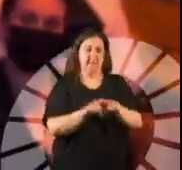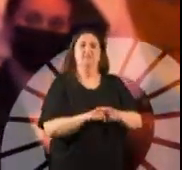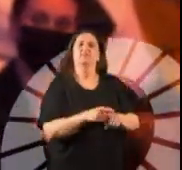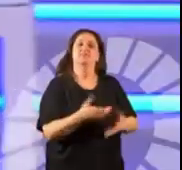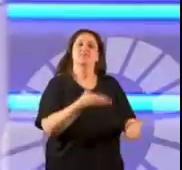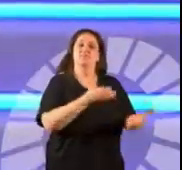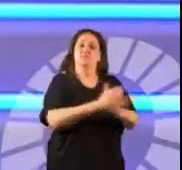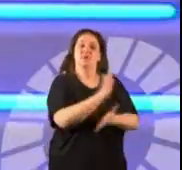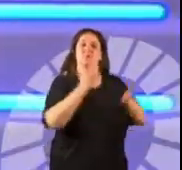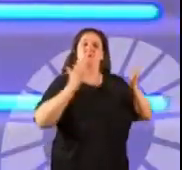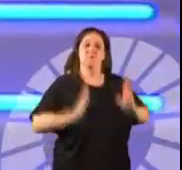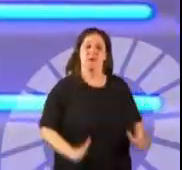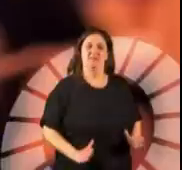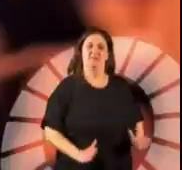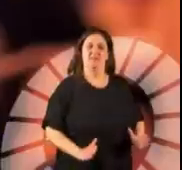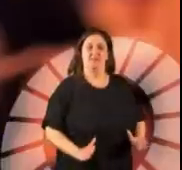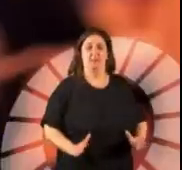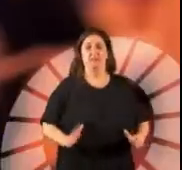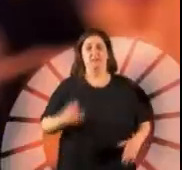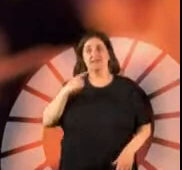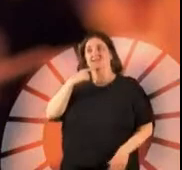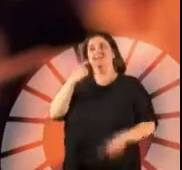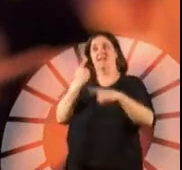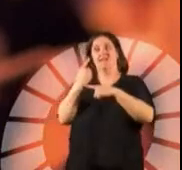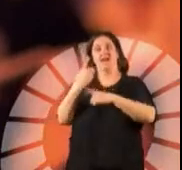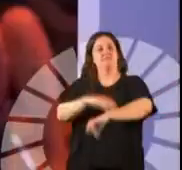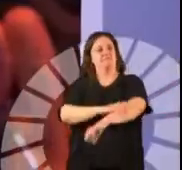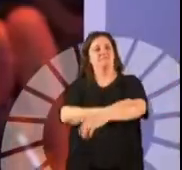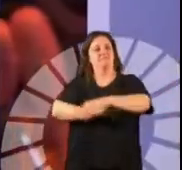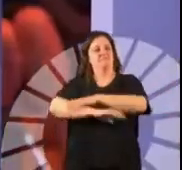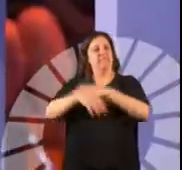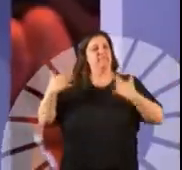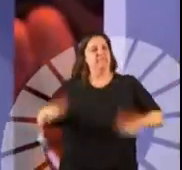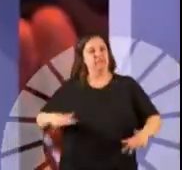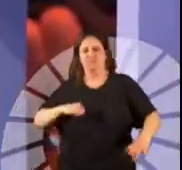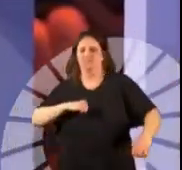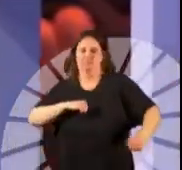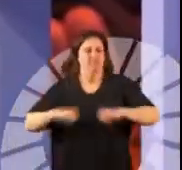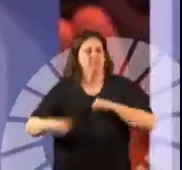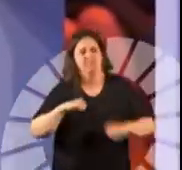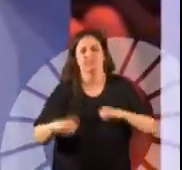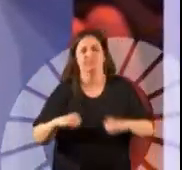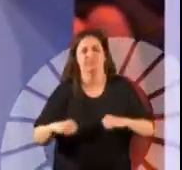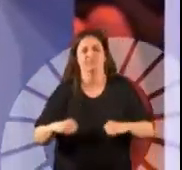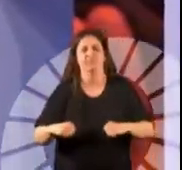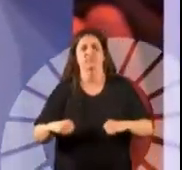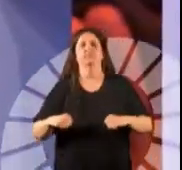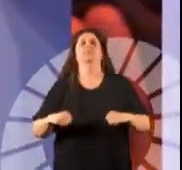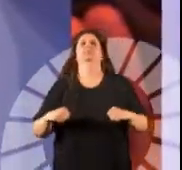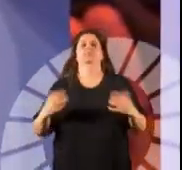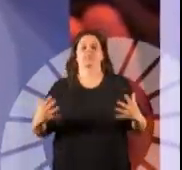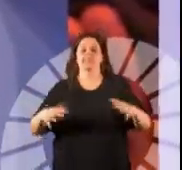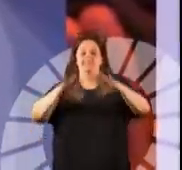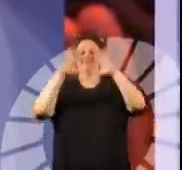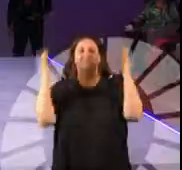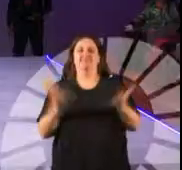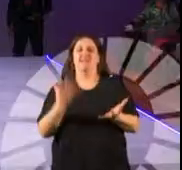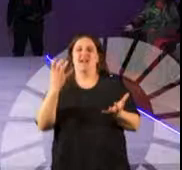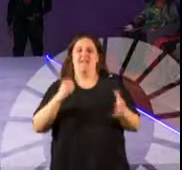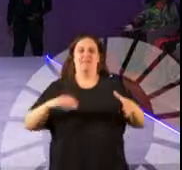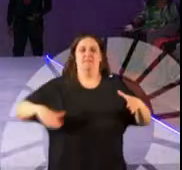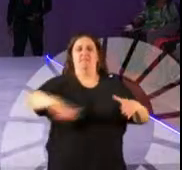the Platform for Action, adopted by 189 countries. Imagine, can you think of something we